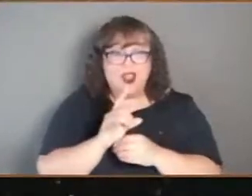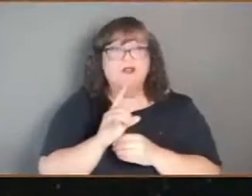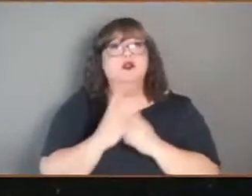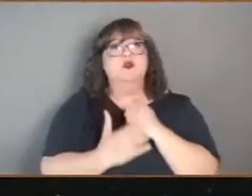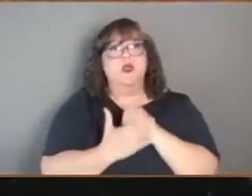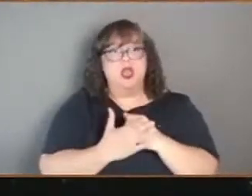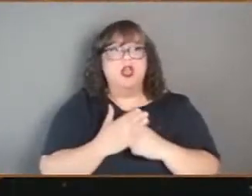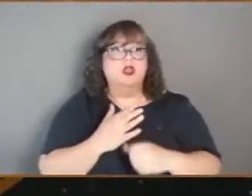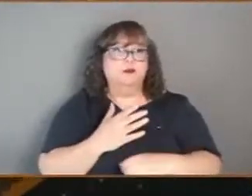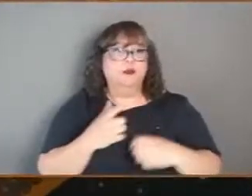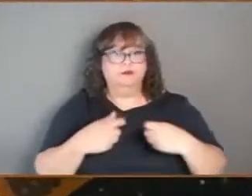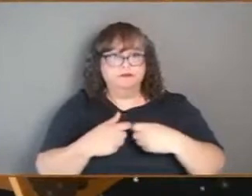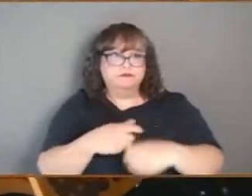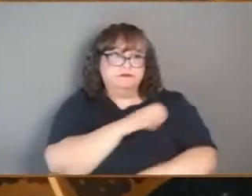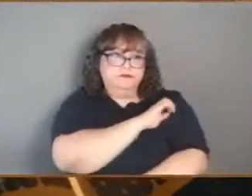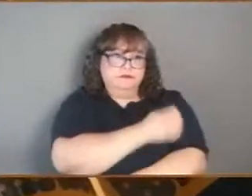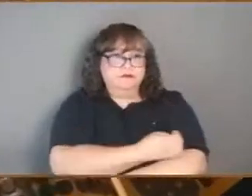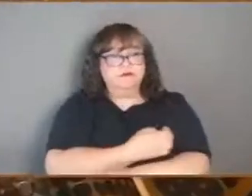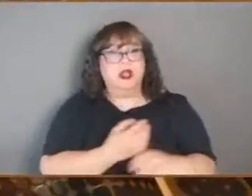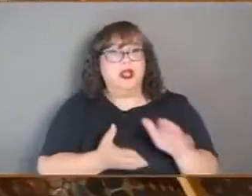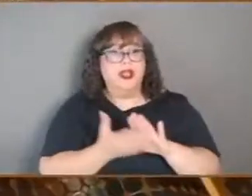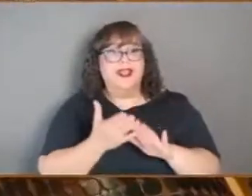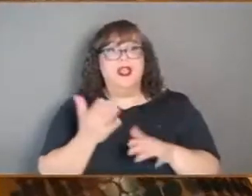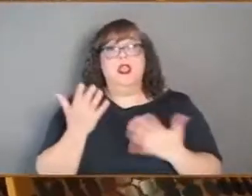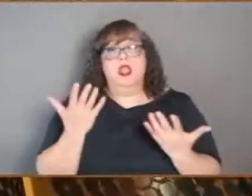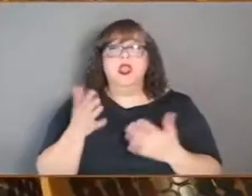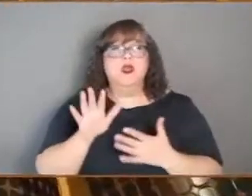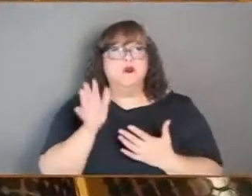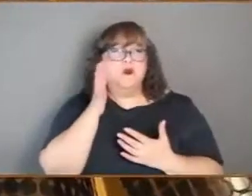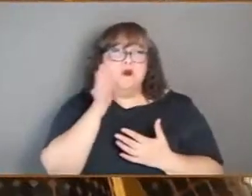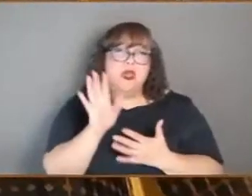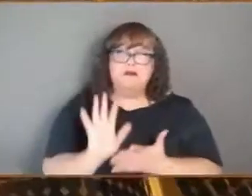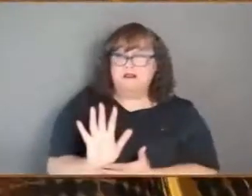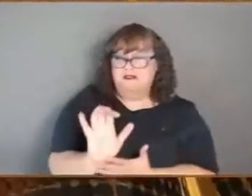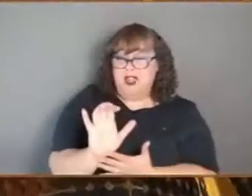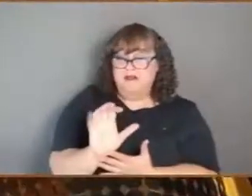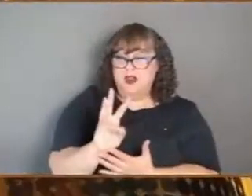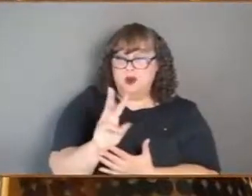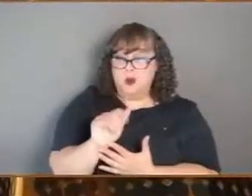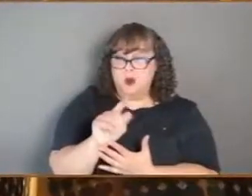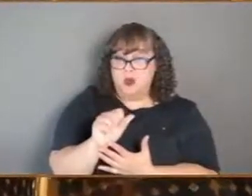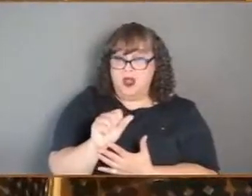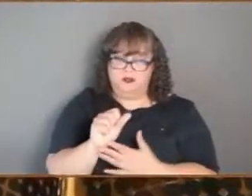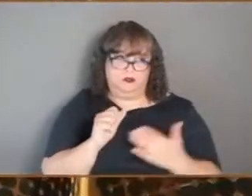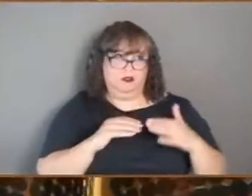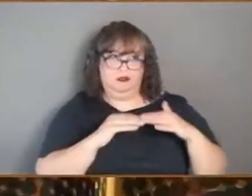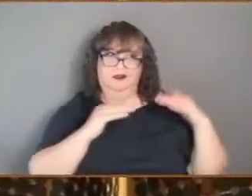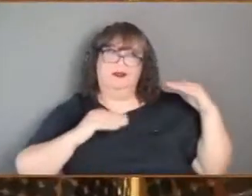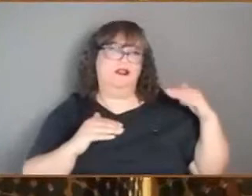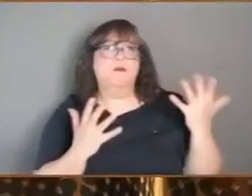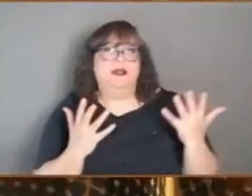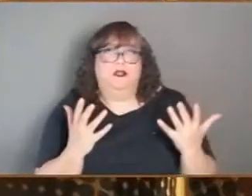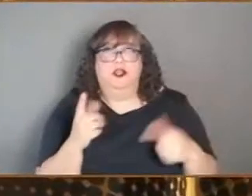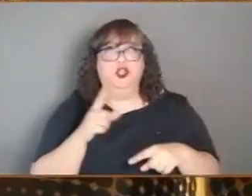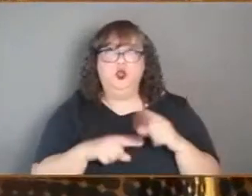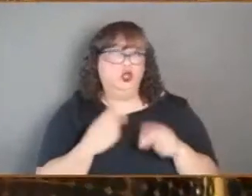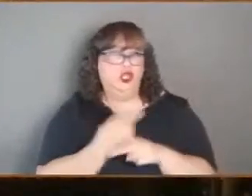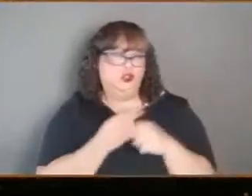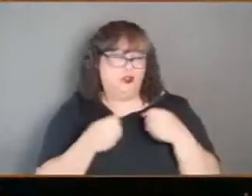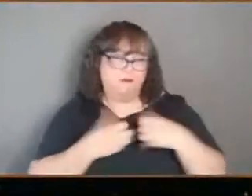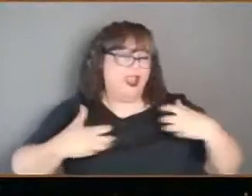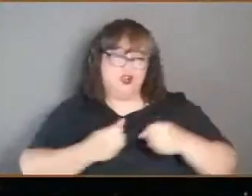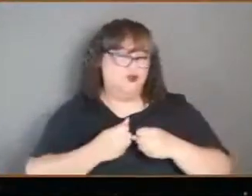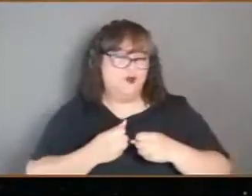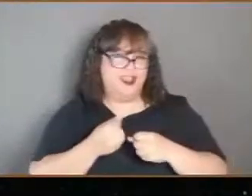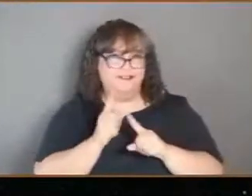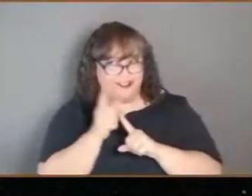run the spacecraft with about 500 watts, so much less than the power, you know, we could not run a microwave out there. Wow, that's really interesting.